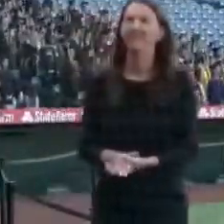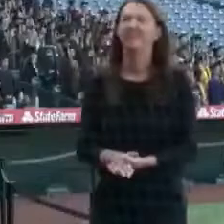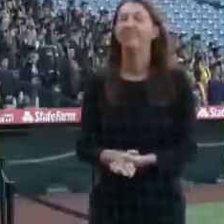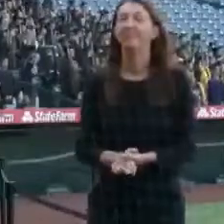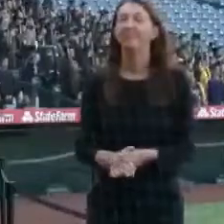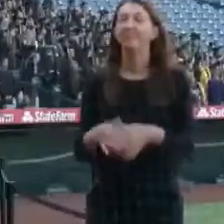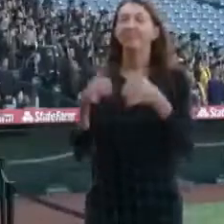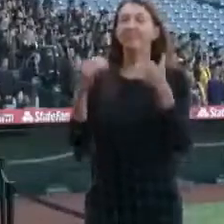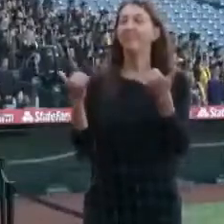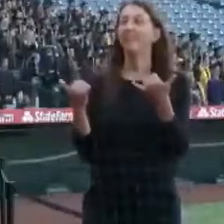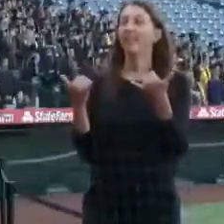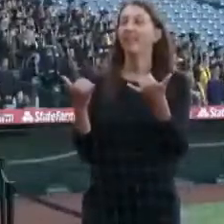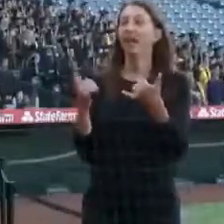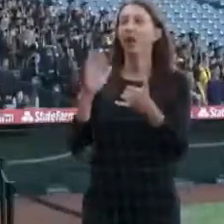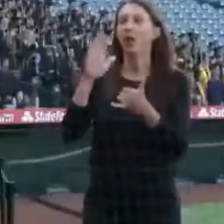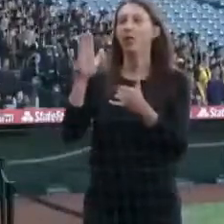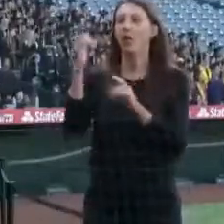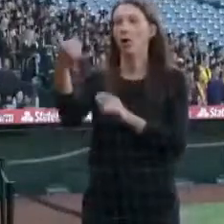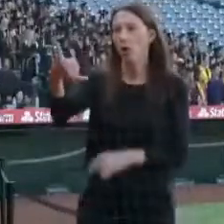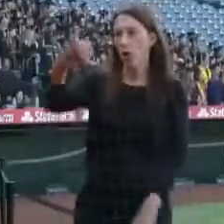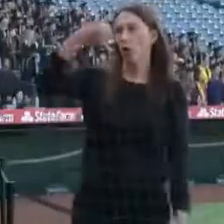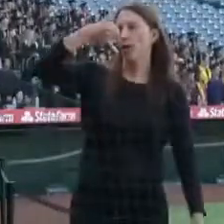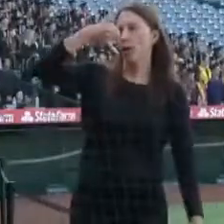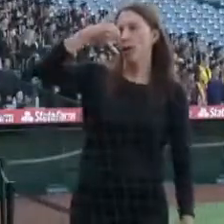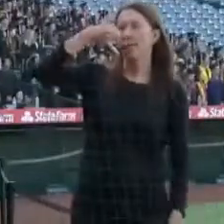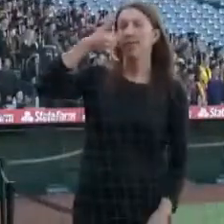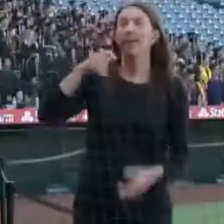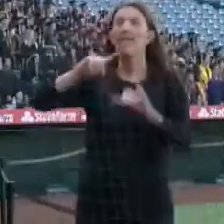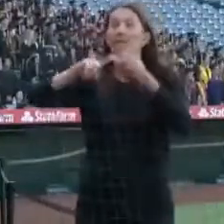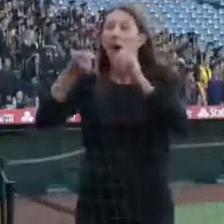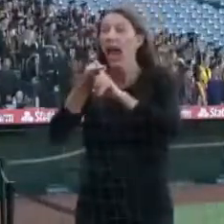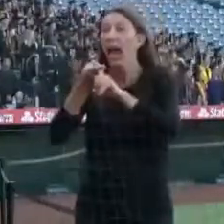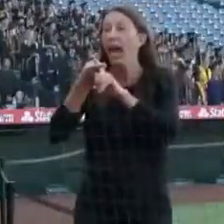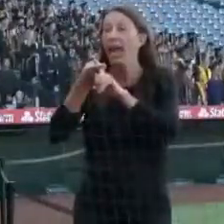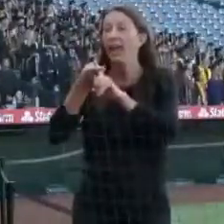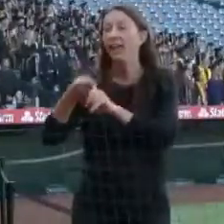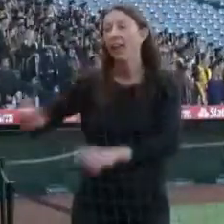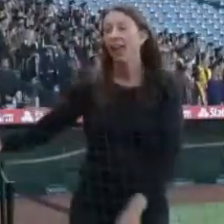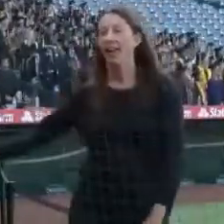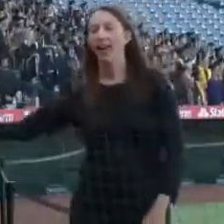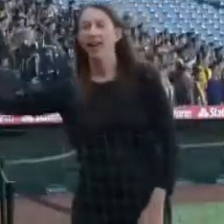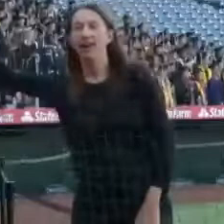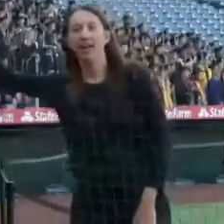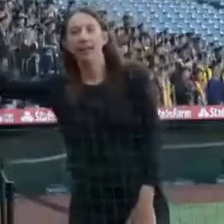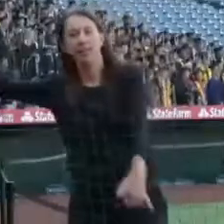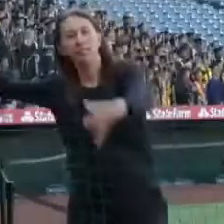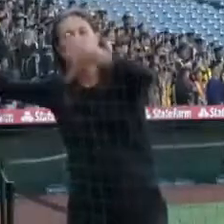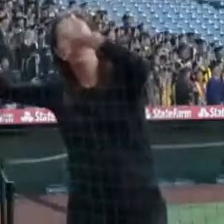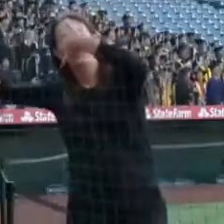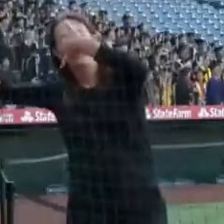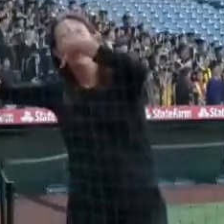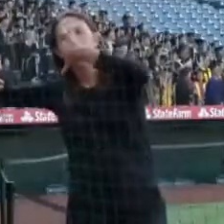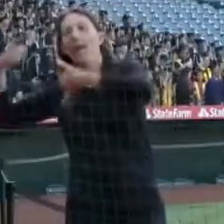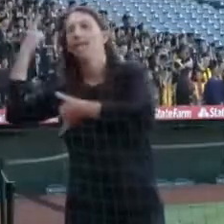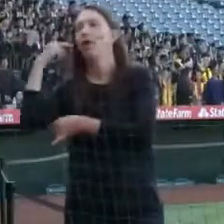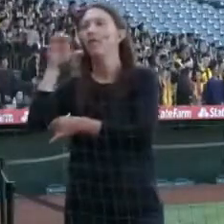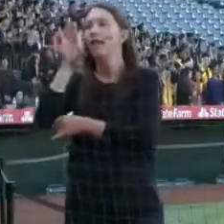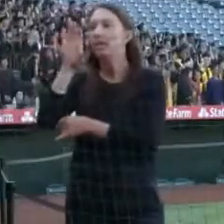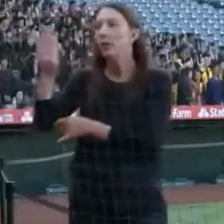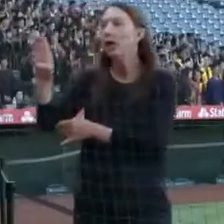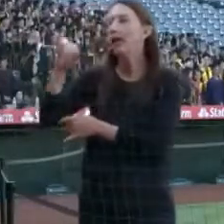Now let's do your close-up. Grab a friend, strike your best pose, get a still shot for Facebook